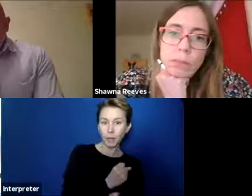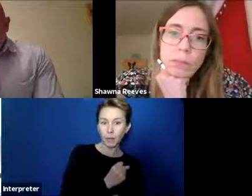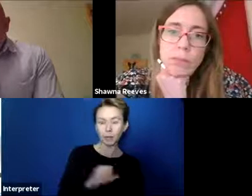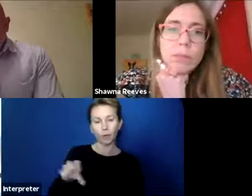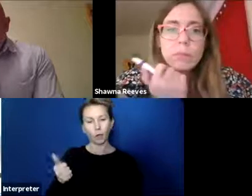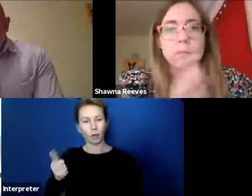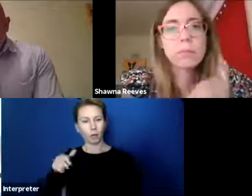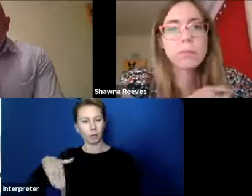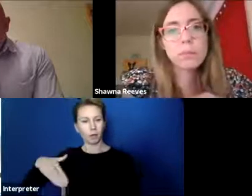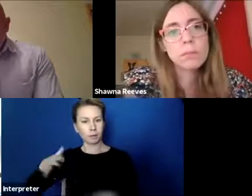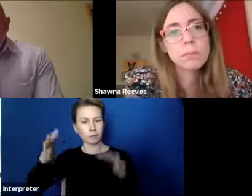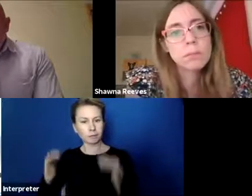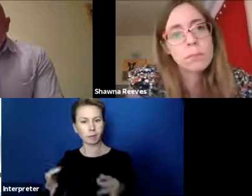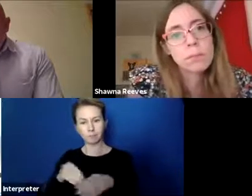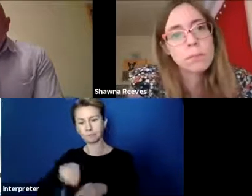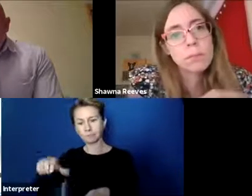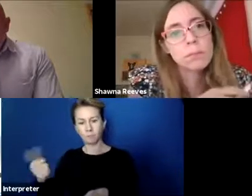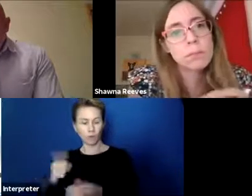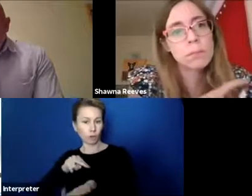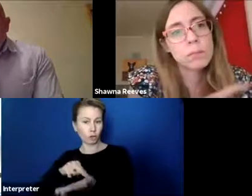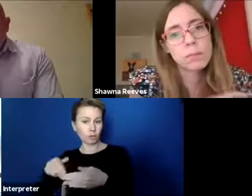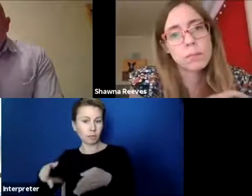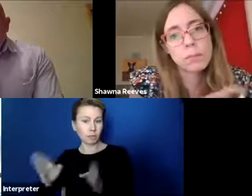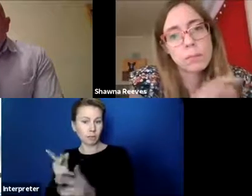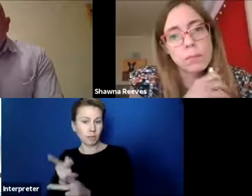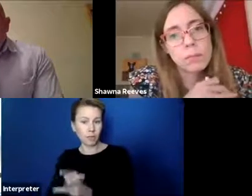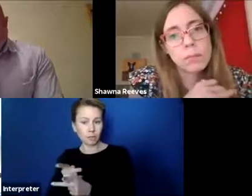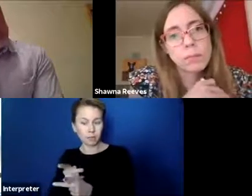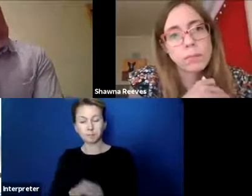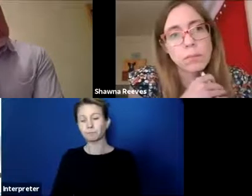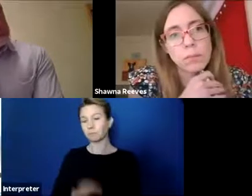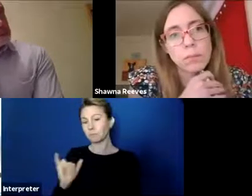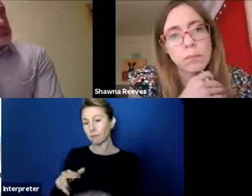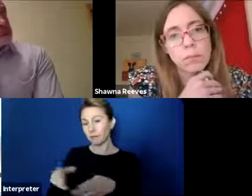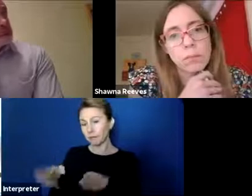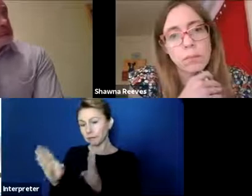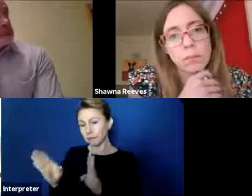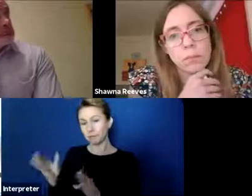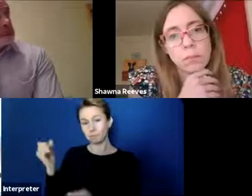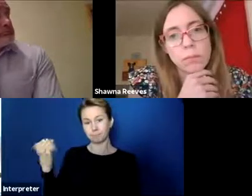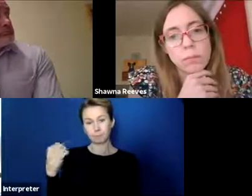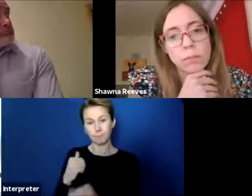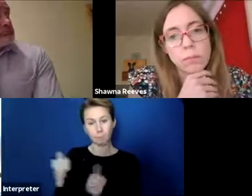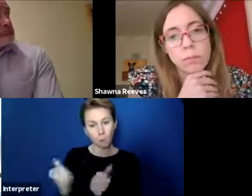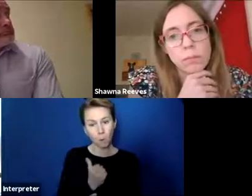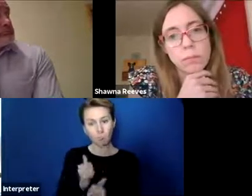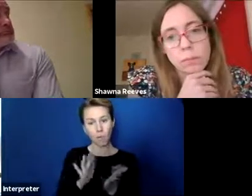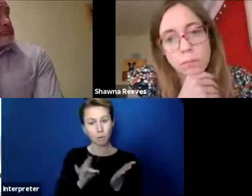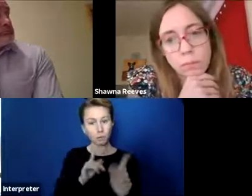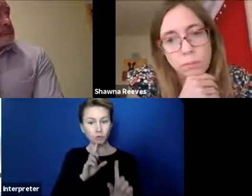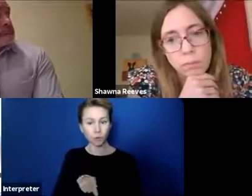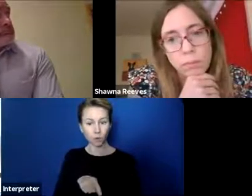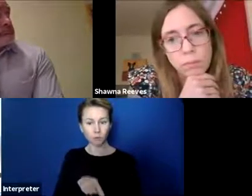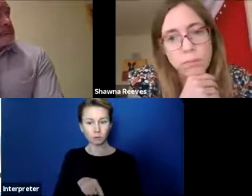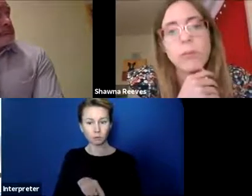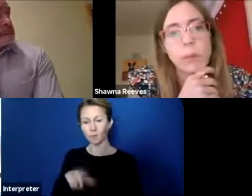Office in Sacramento. And we've had 2 of those during the pandemic where everyone dials in. And we had 1